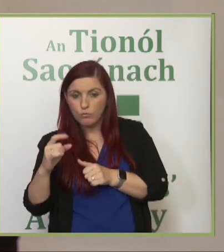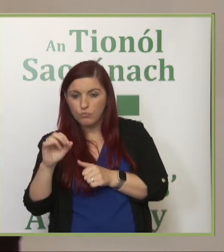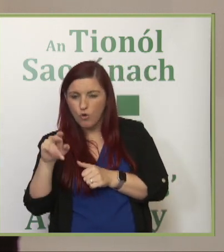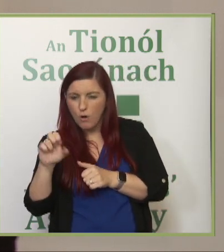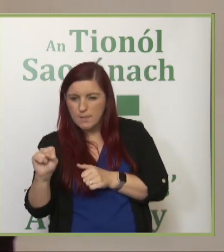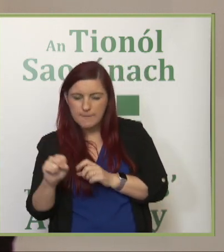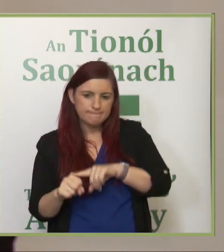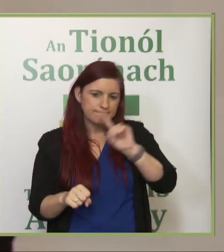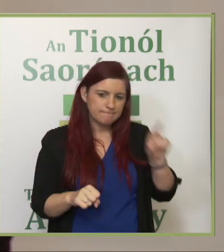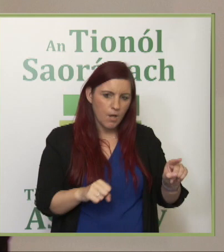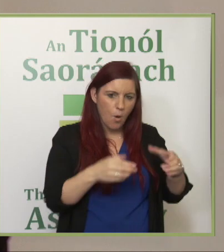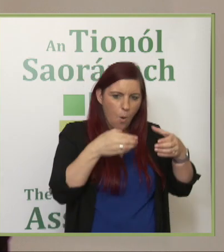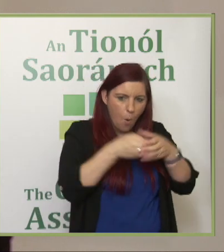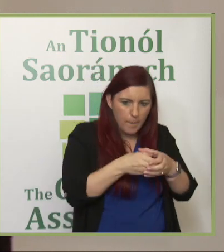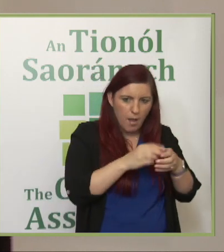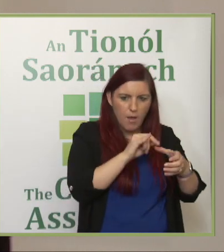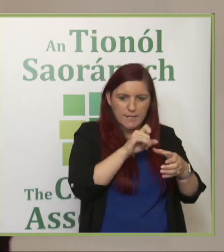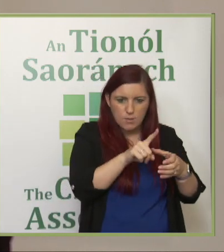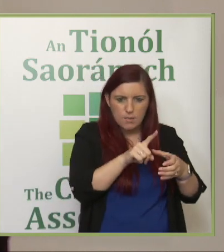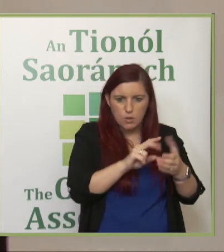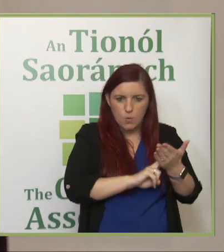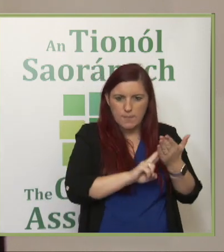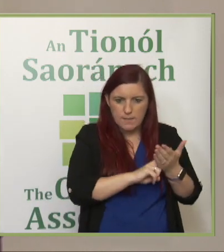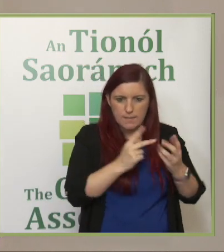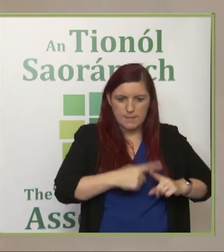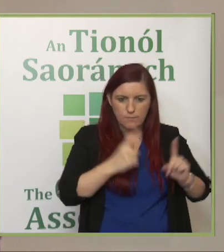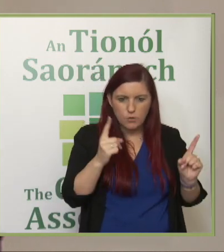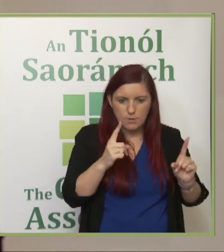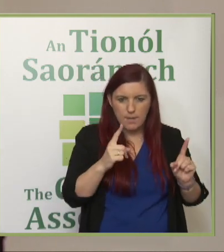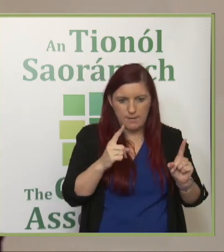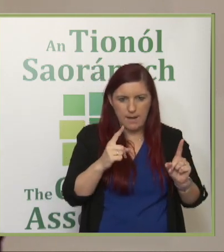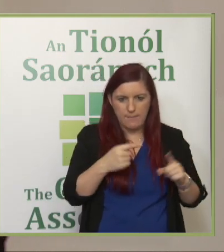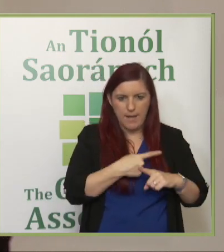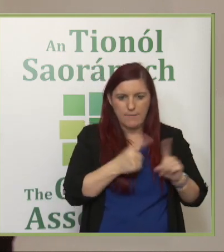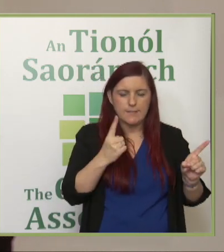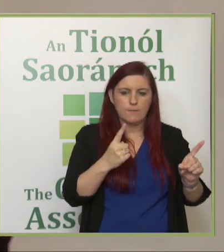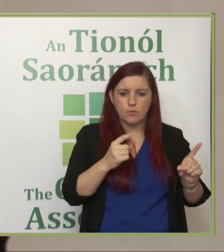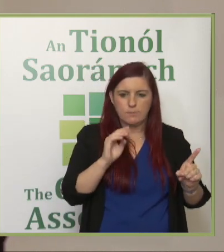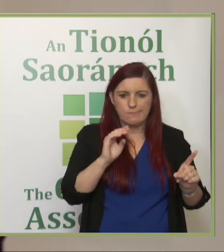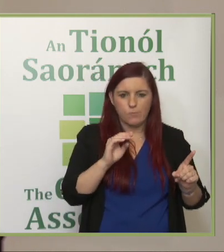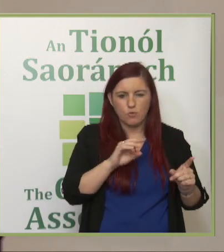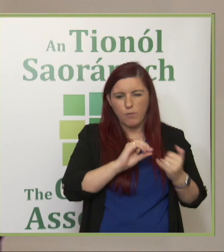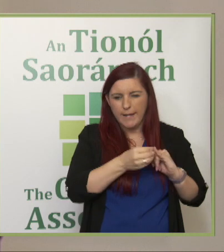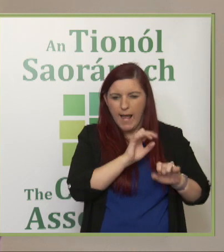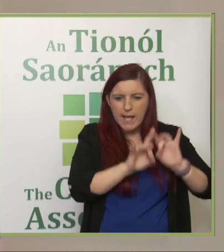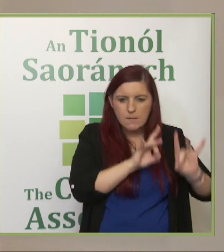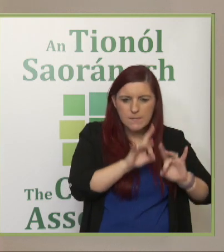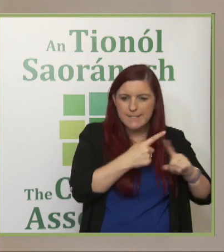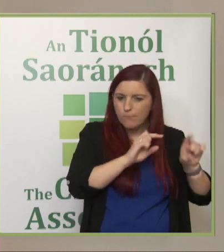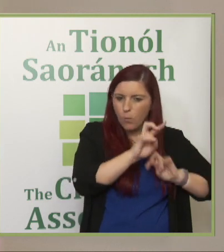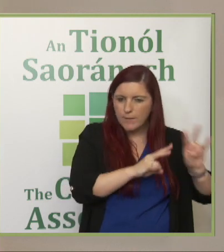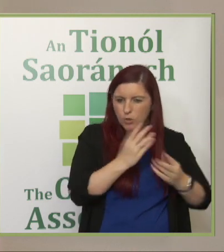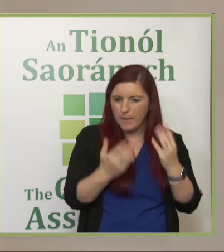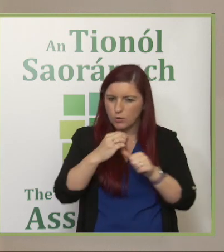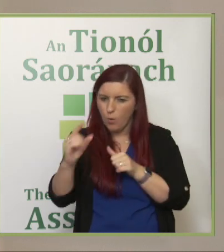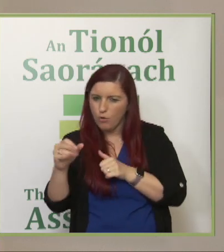hidden population and difficult to capture. So a different approach to our normal surveys is taken to measure prevalence of opioid use.